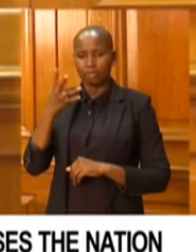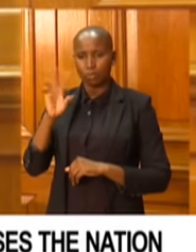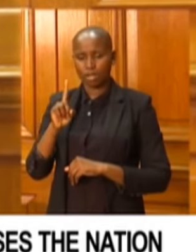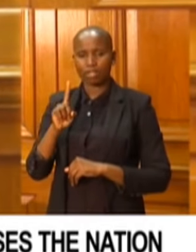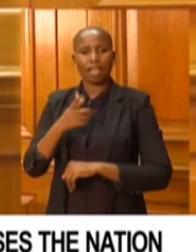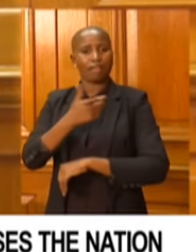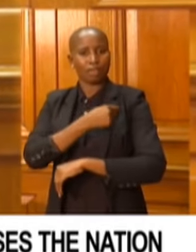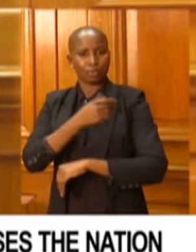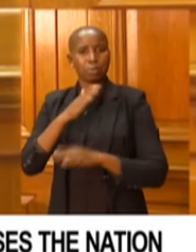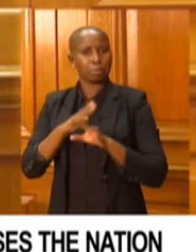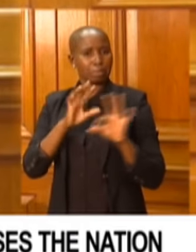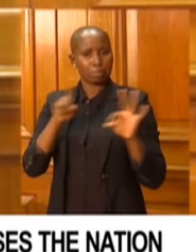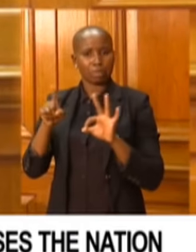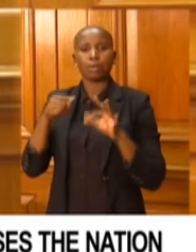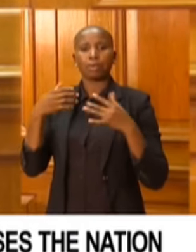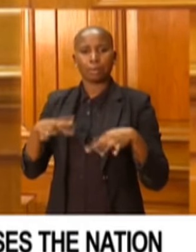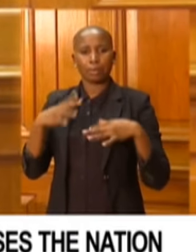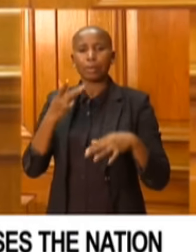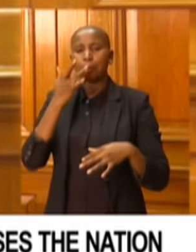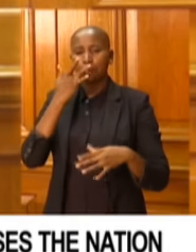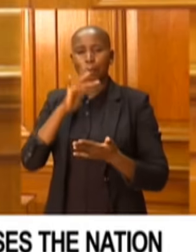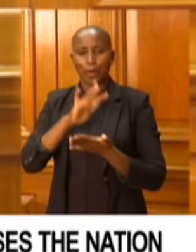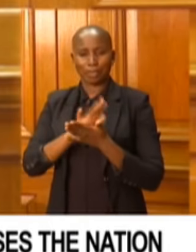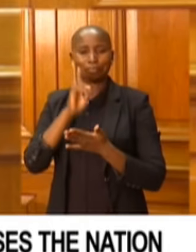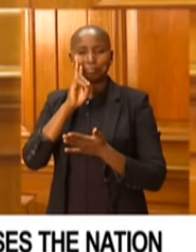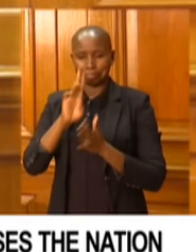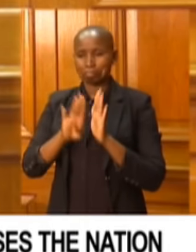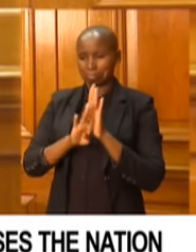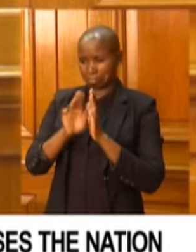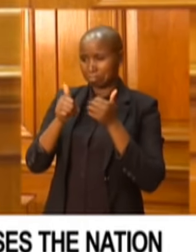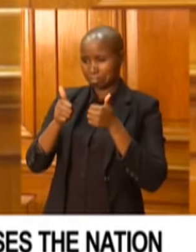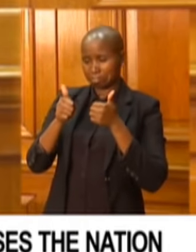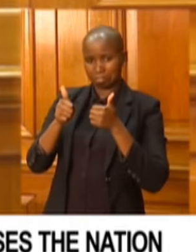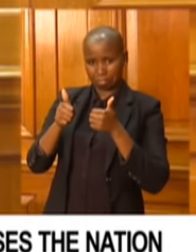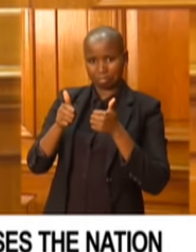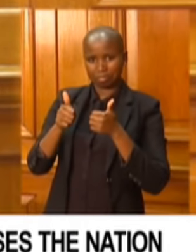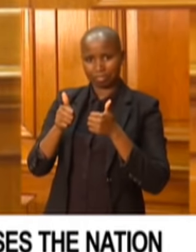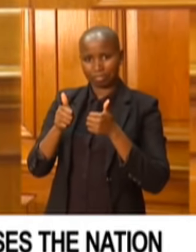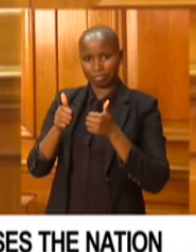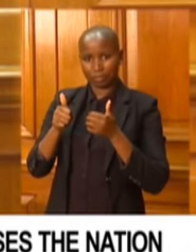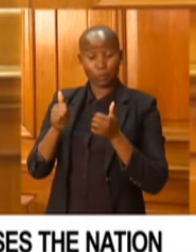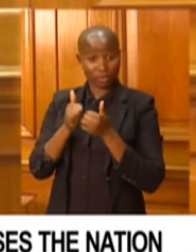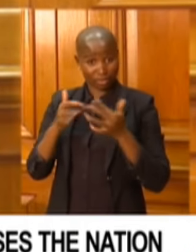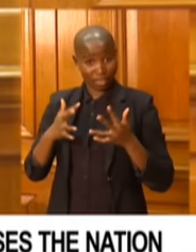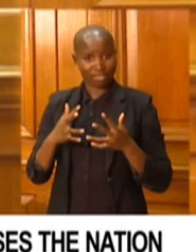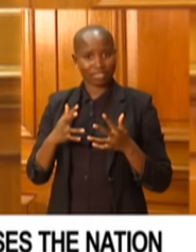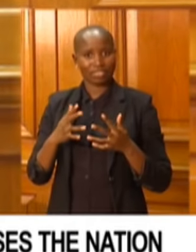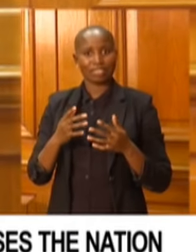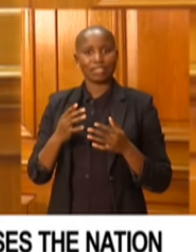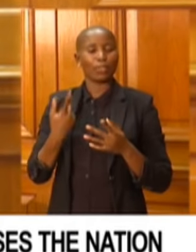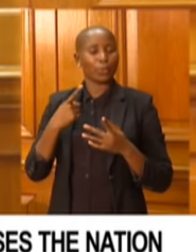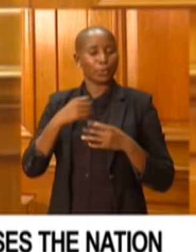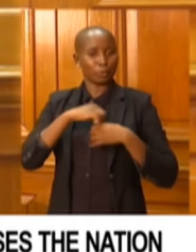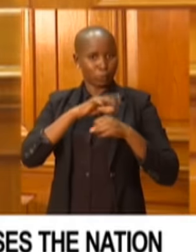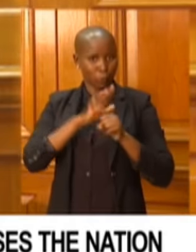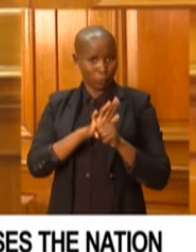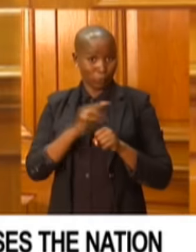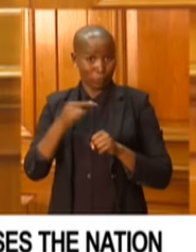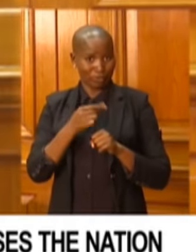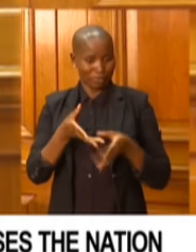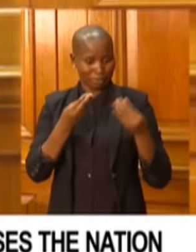most significant and most promising advance since the onset of the global pandemic. We've